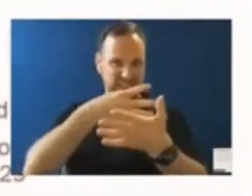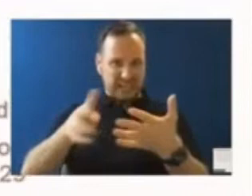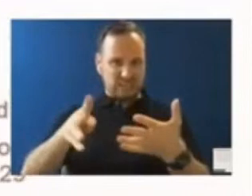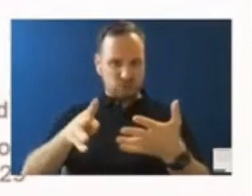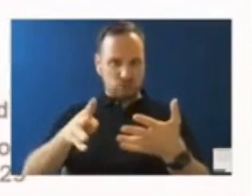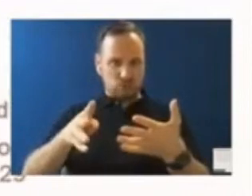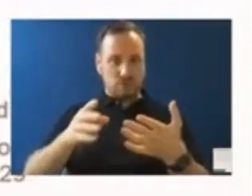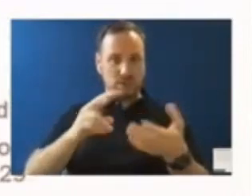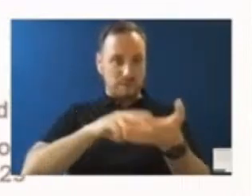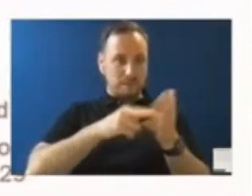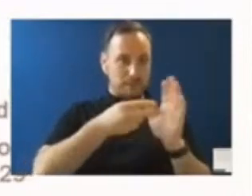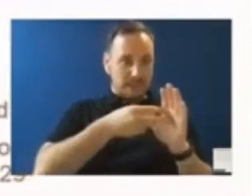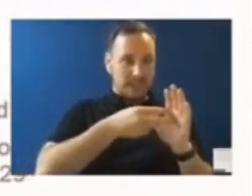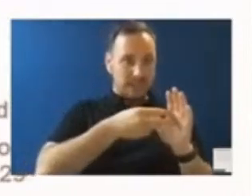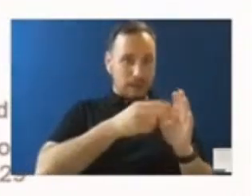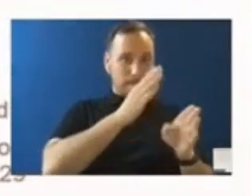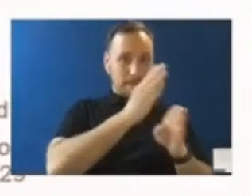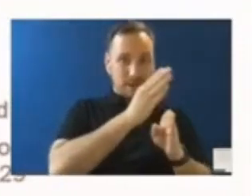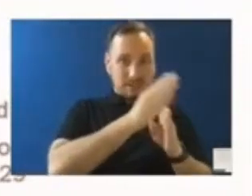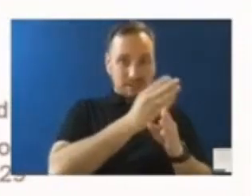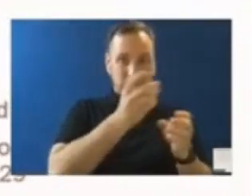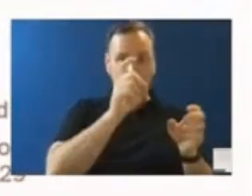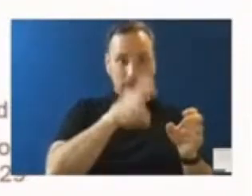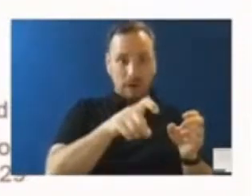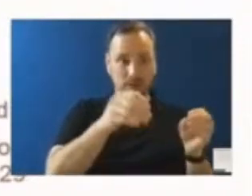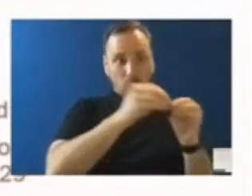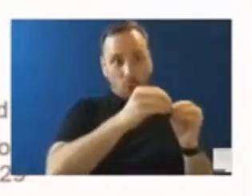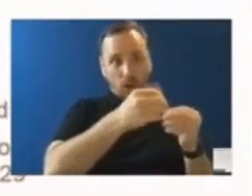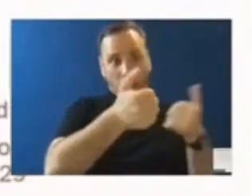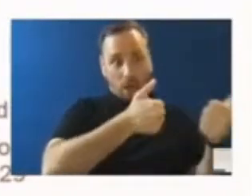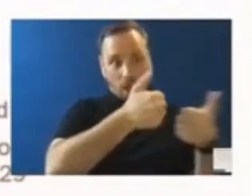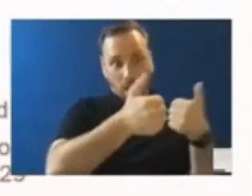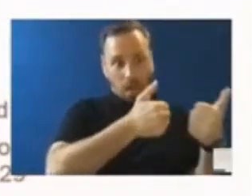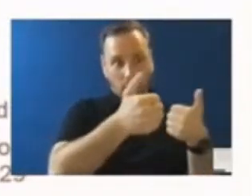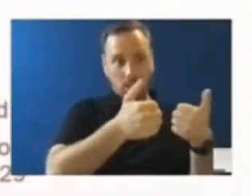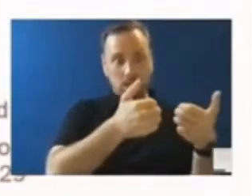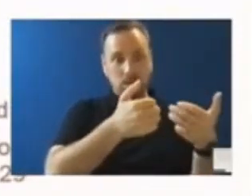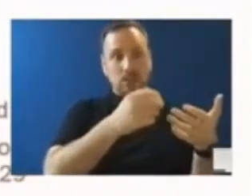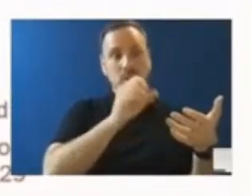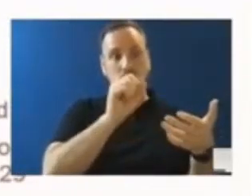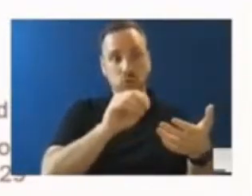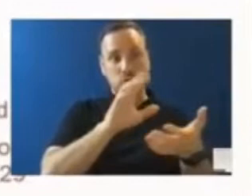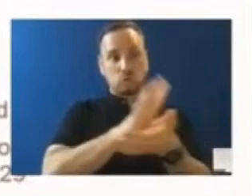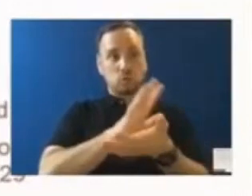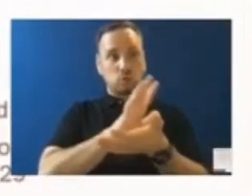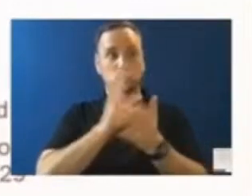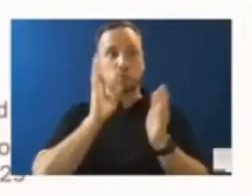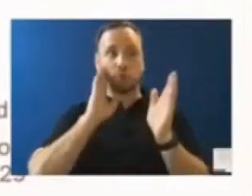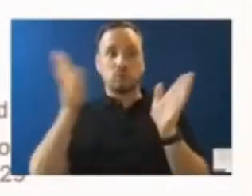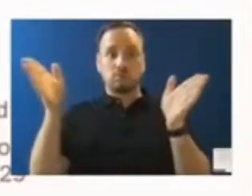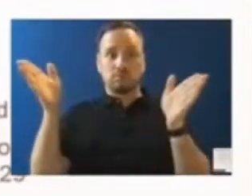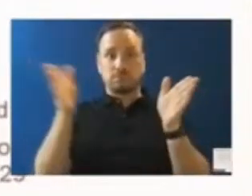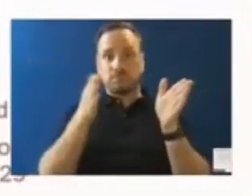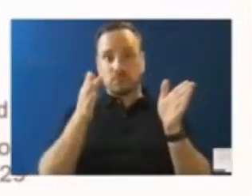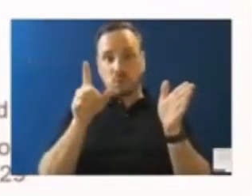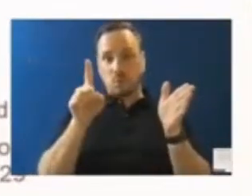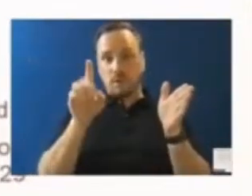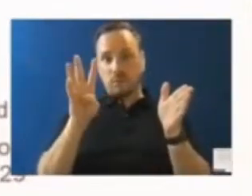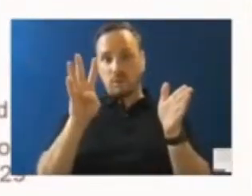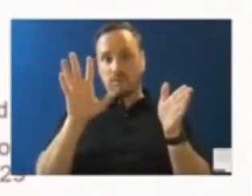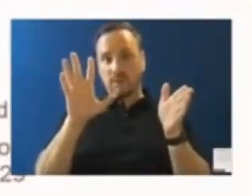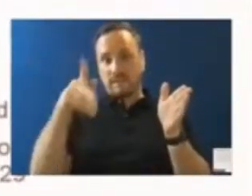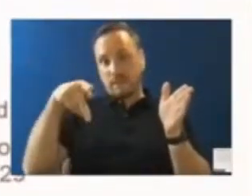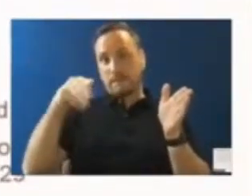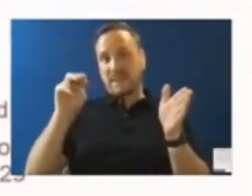that end bell is adjusted once high school is back to 1:45 p.m. And then just a note, the poster at the bottom